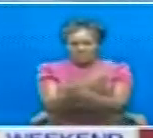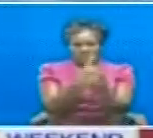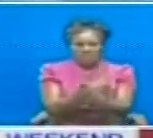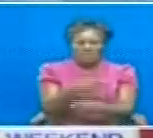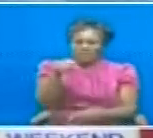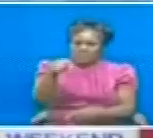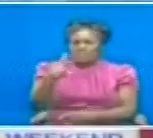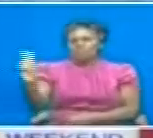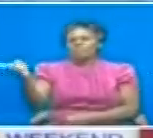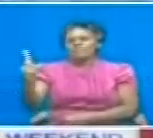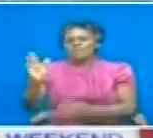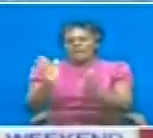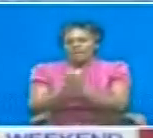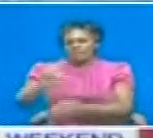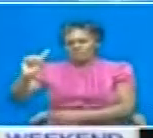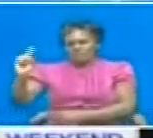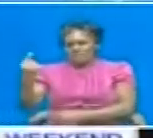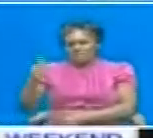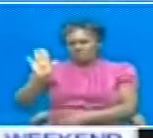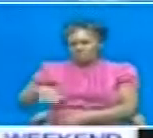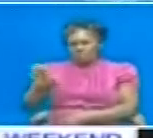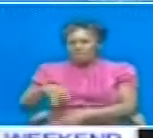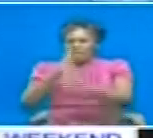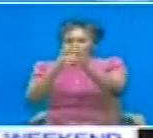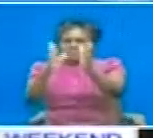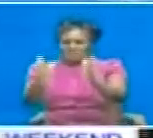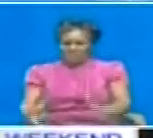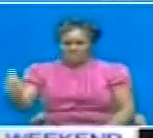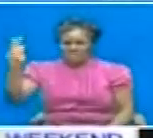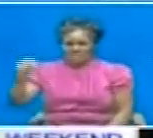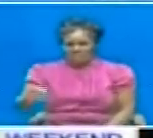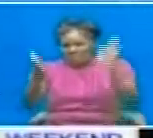that of a president and his first lady. Dorcas Wangira, KTN, Kakamega.